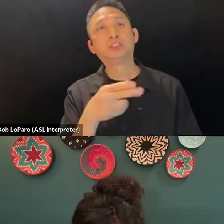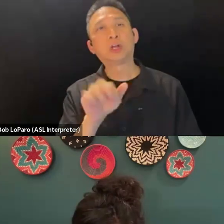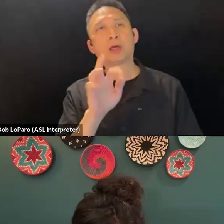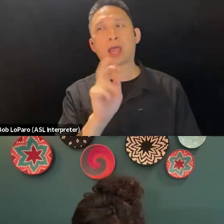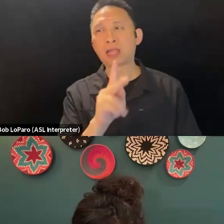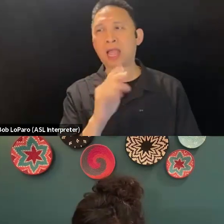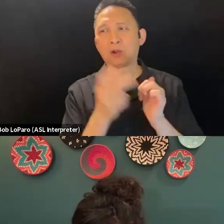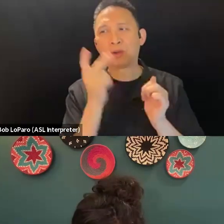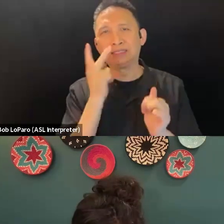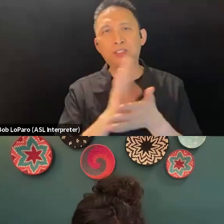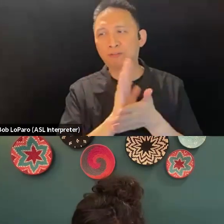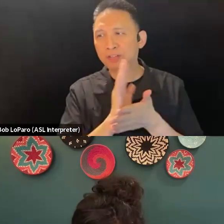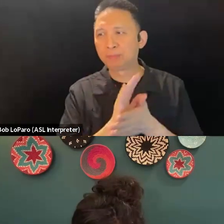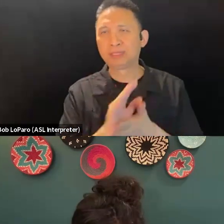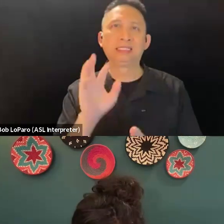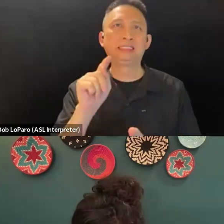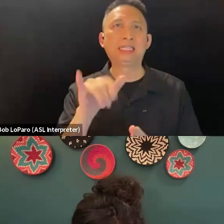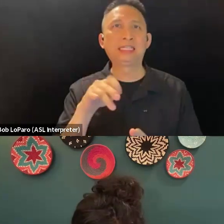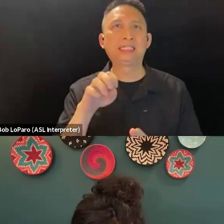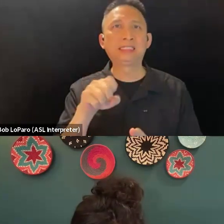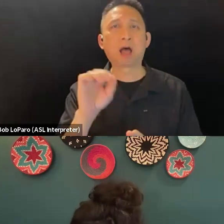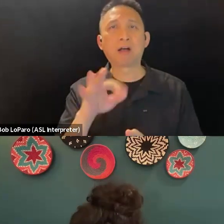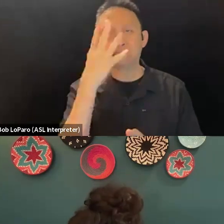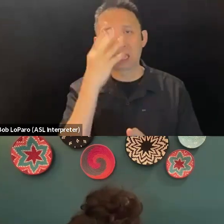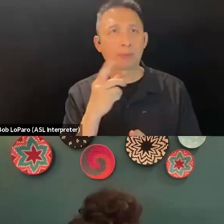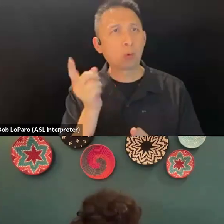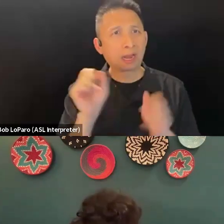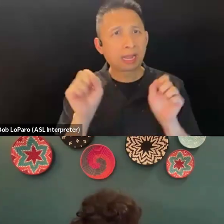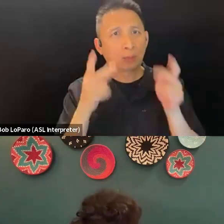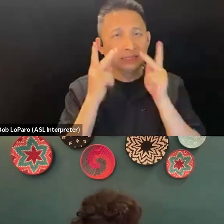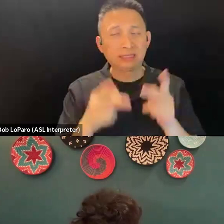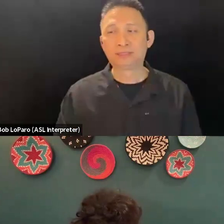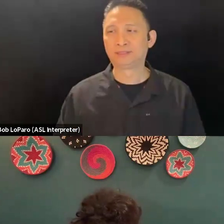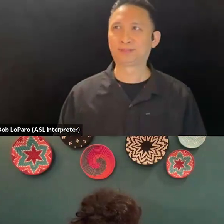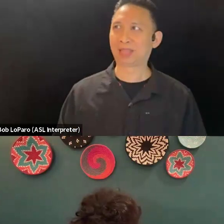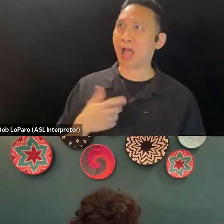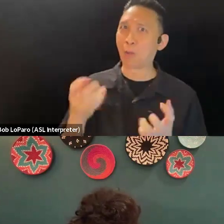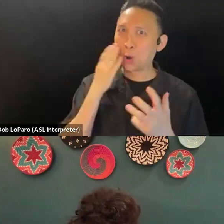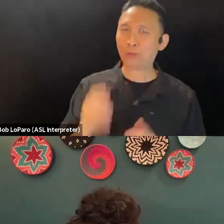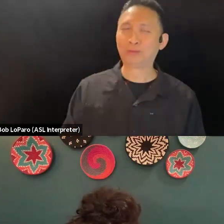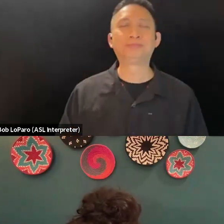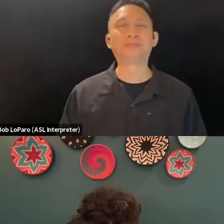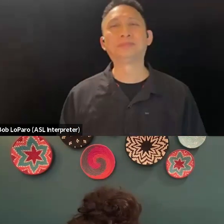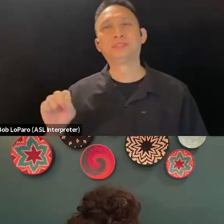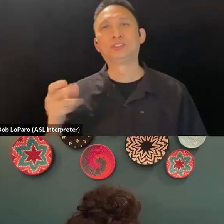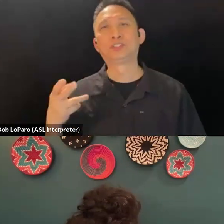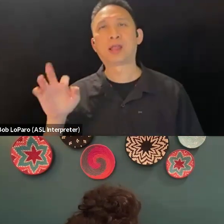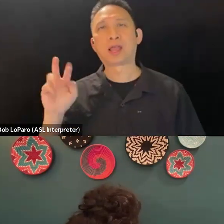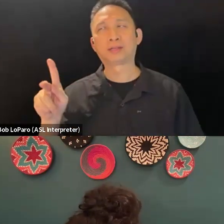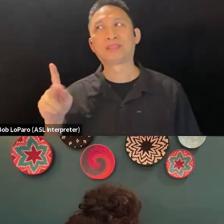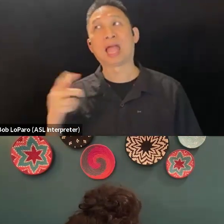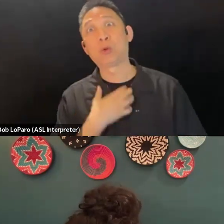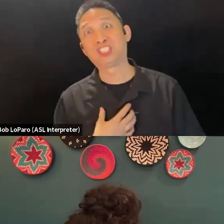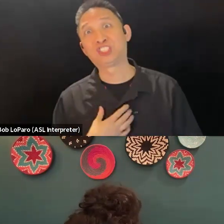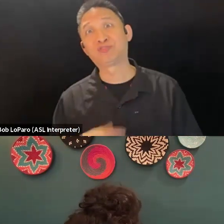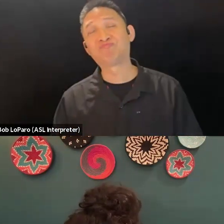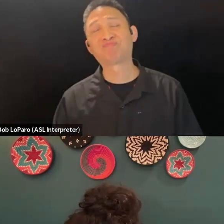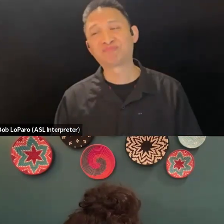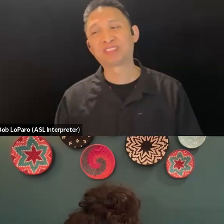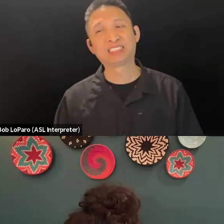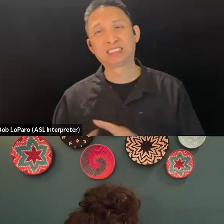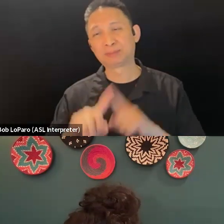of class, or of poverty, or some such, and which are all obviously very important things, and I hope we all continue to make